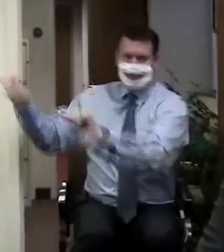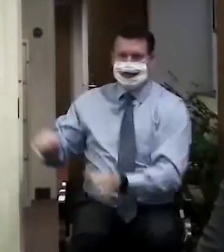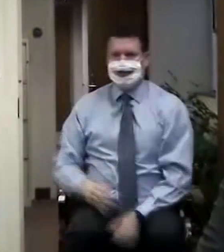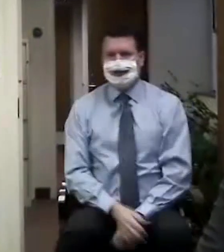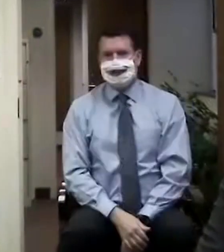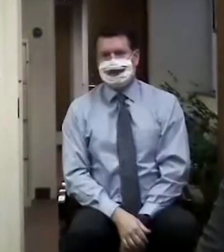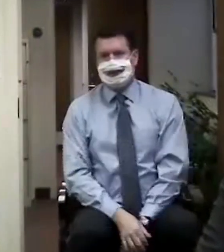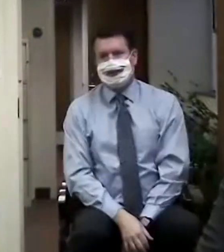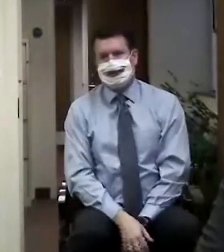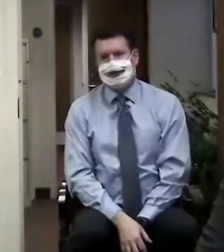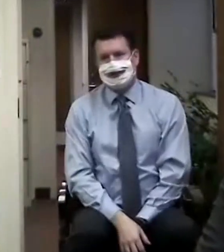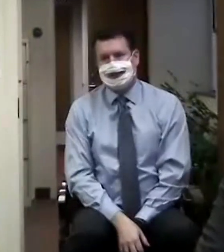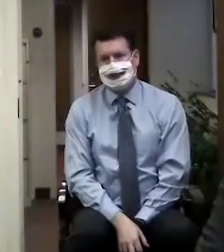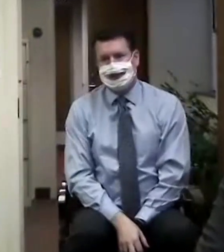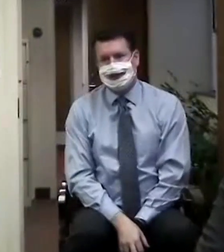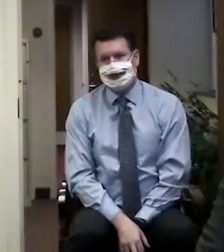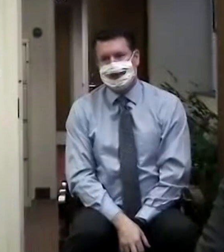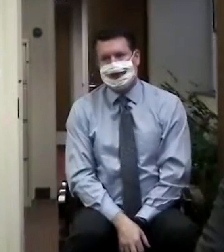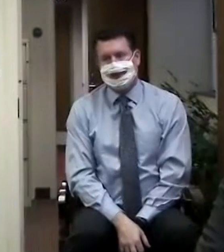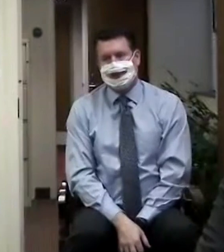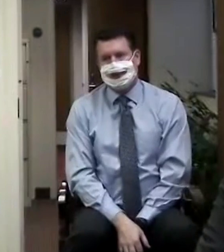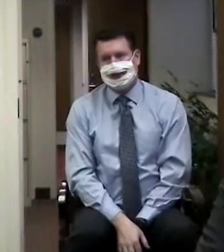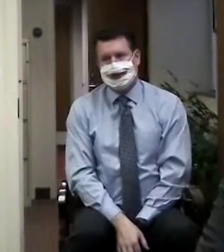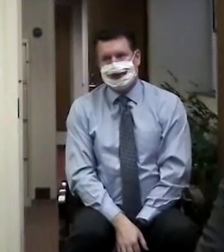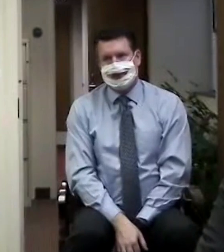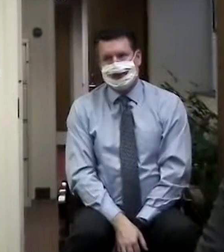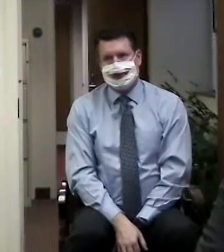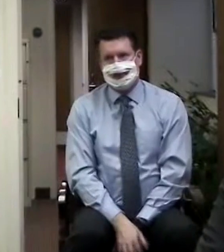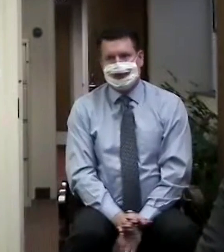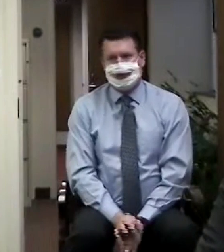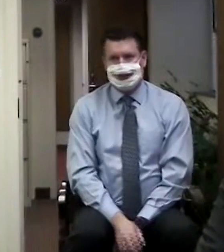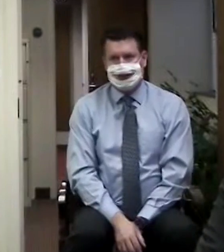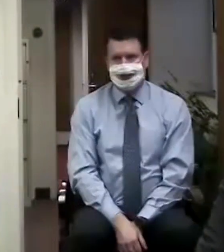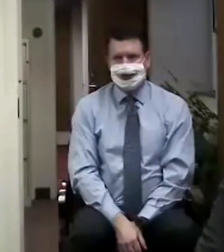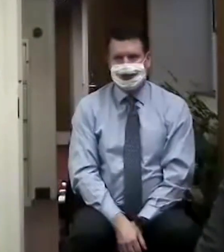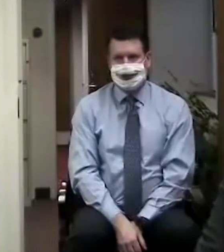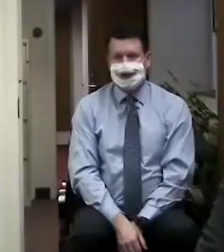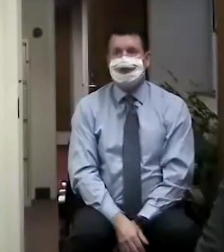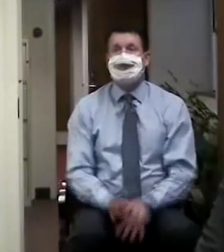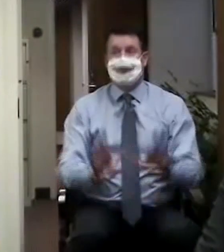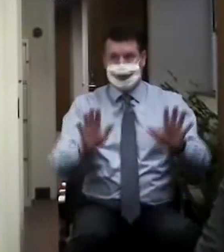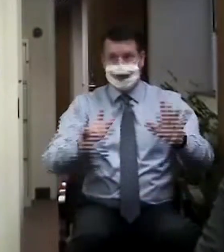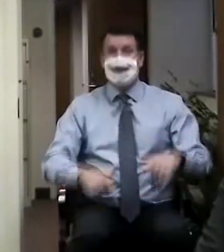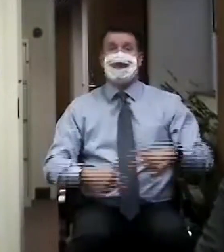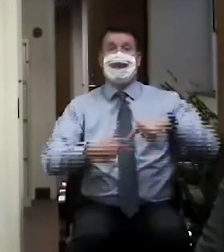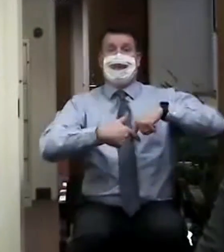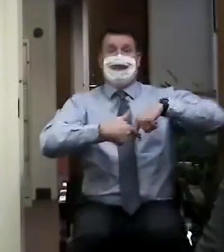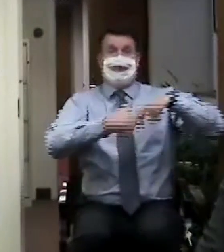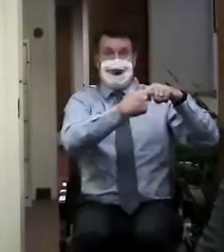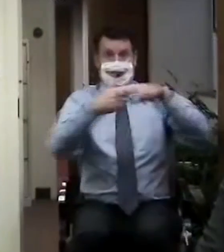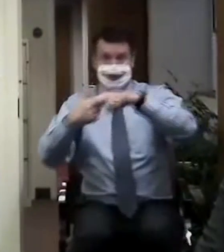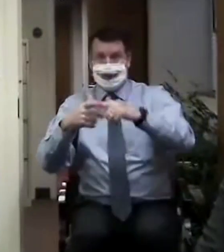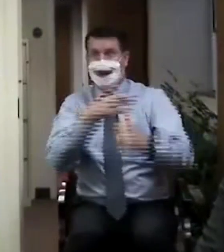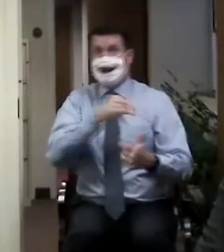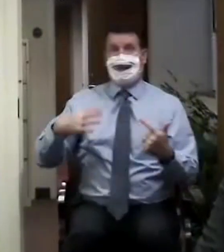to the furloughs and the voluntary pay cuts, a source has told us that physicians, possibly others making over